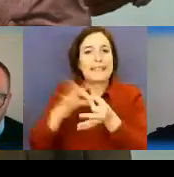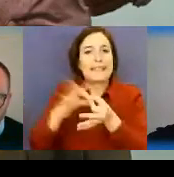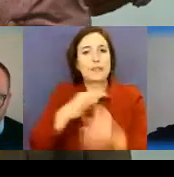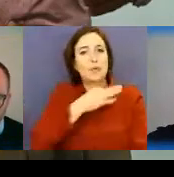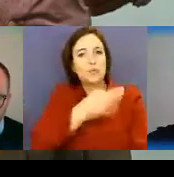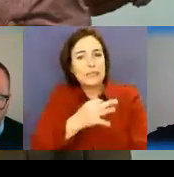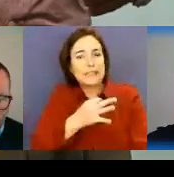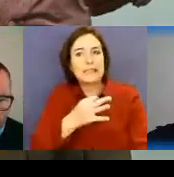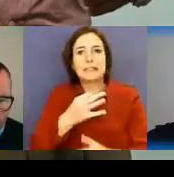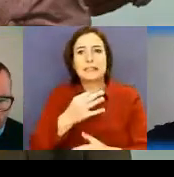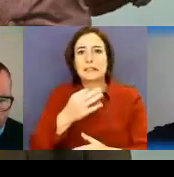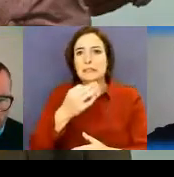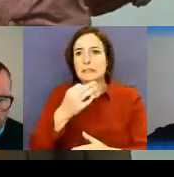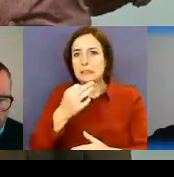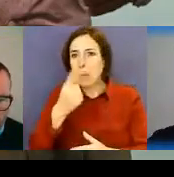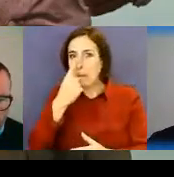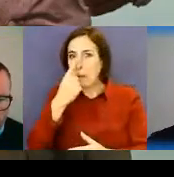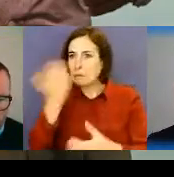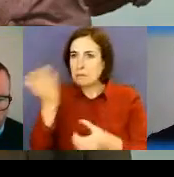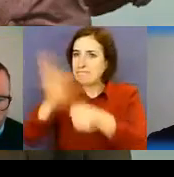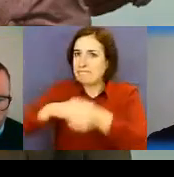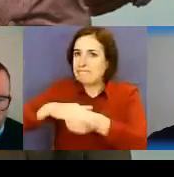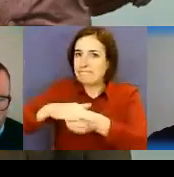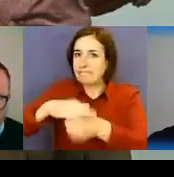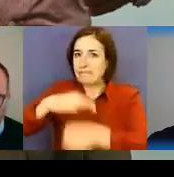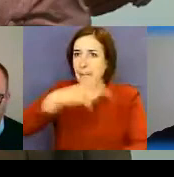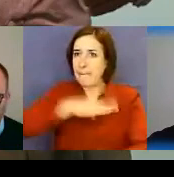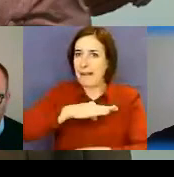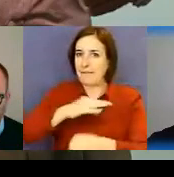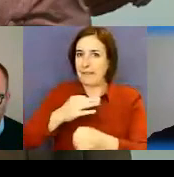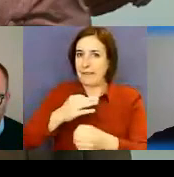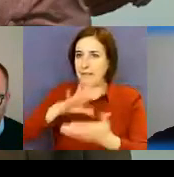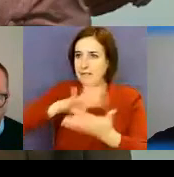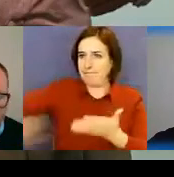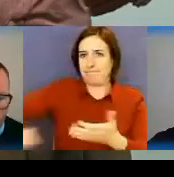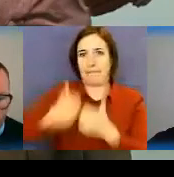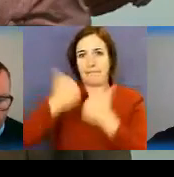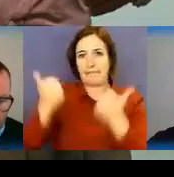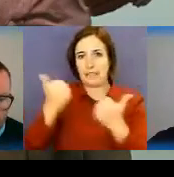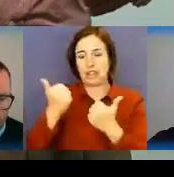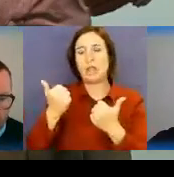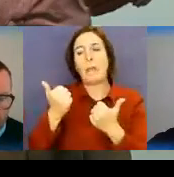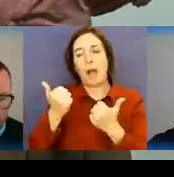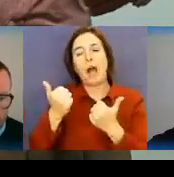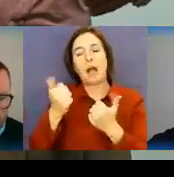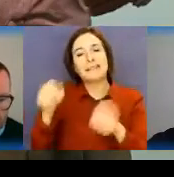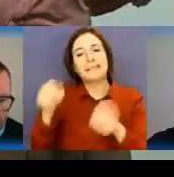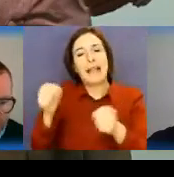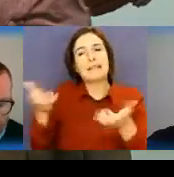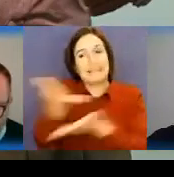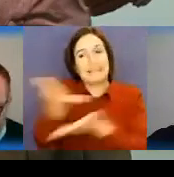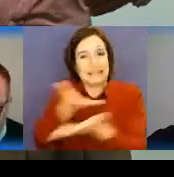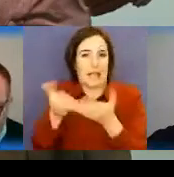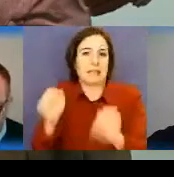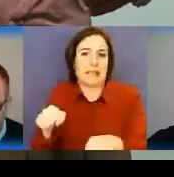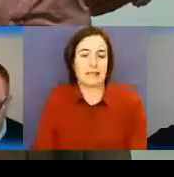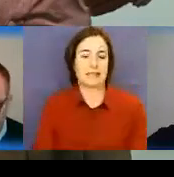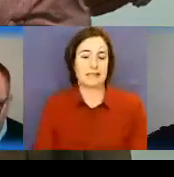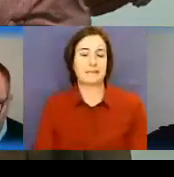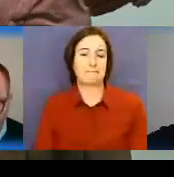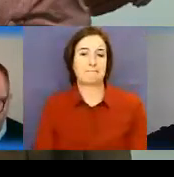lot. It's a topic that continues to be discussed. I don't have an answer, but okay. It is being discussed. And just to add, Christina,